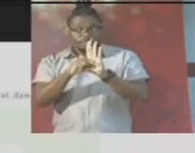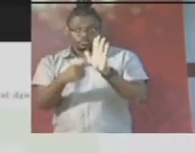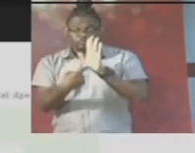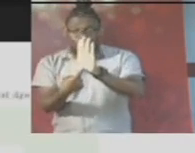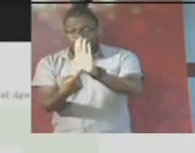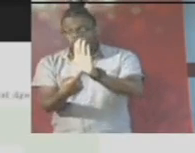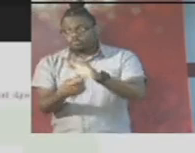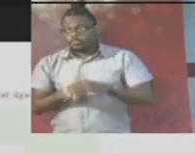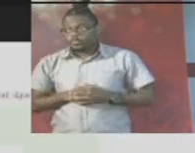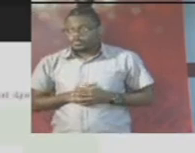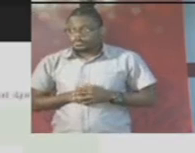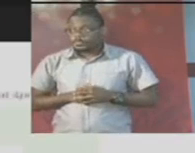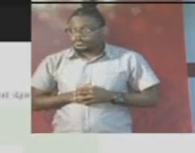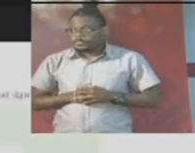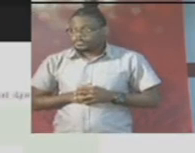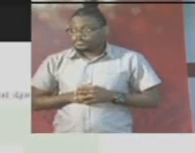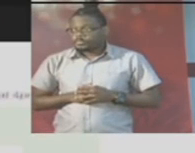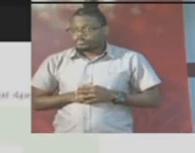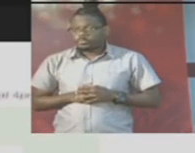We will begin.